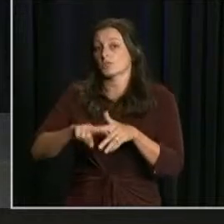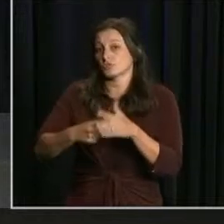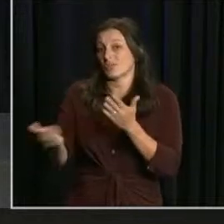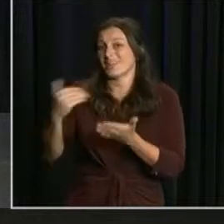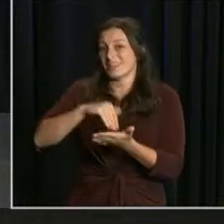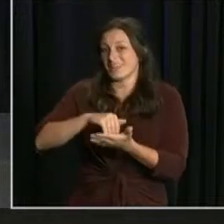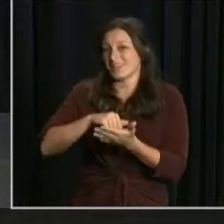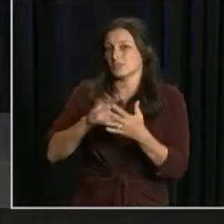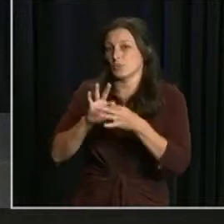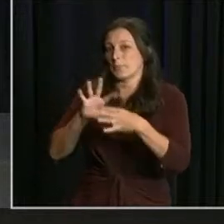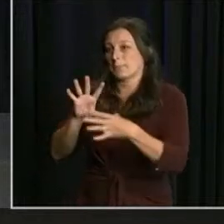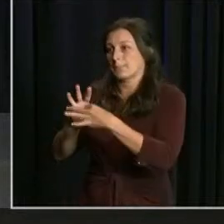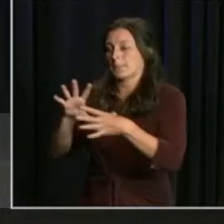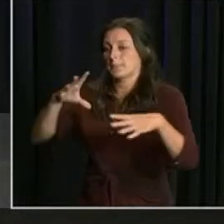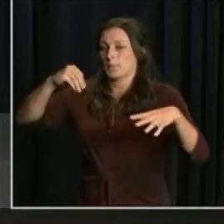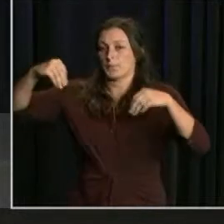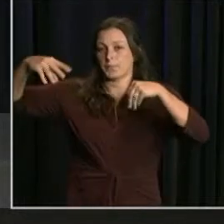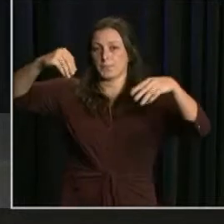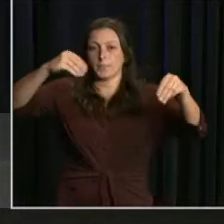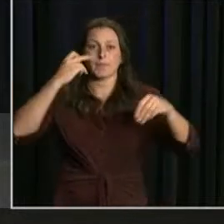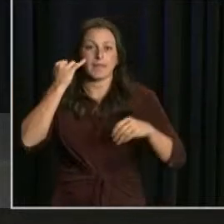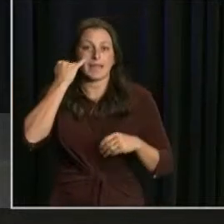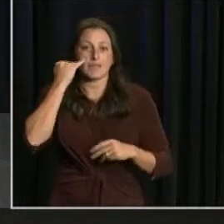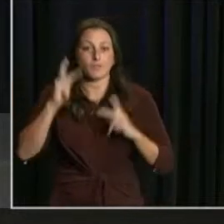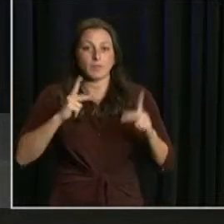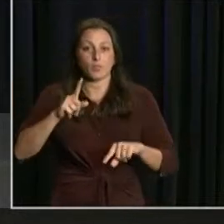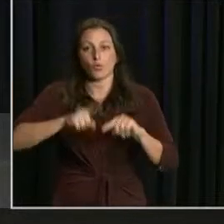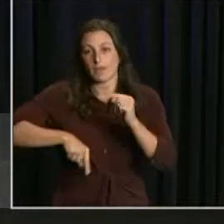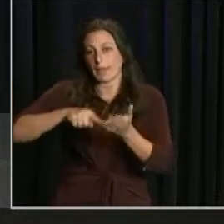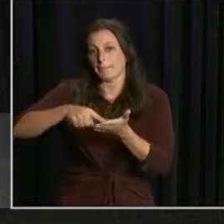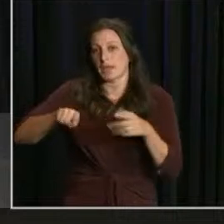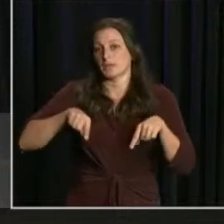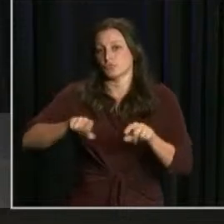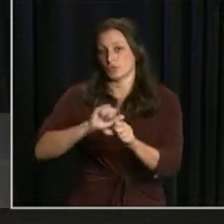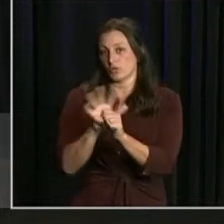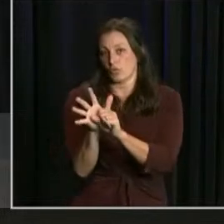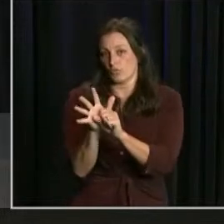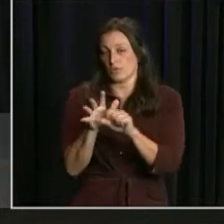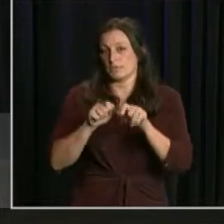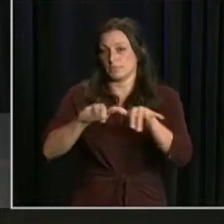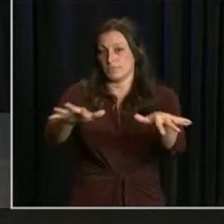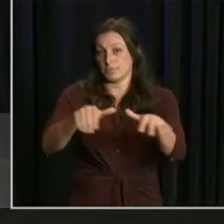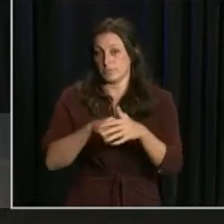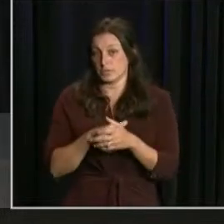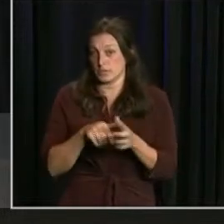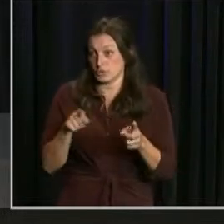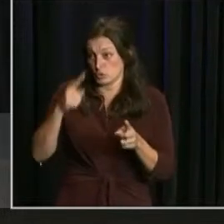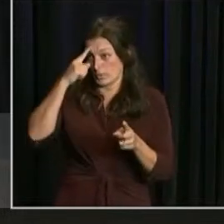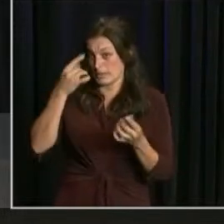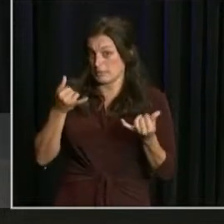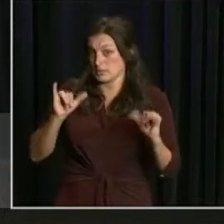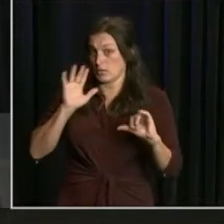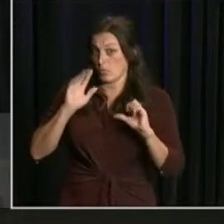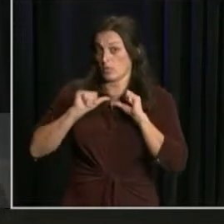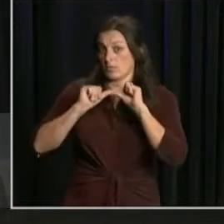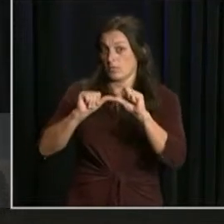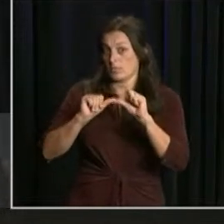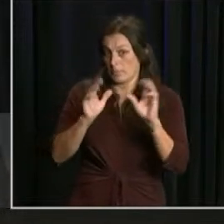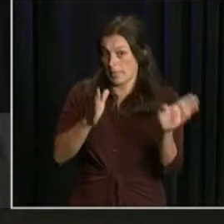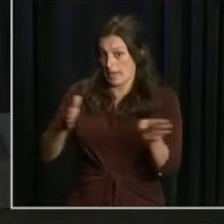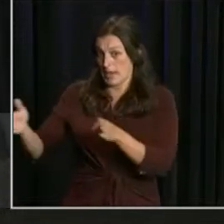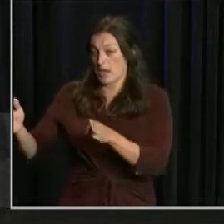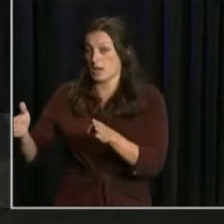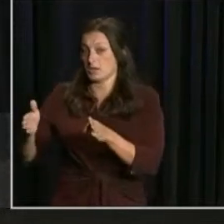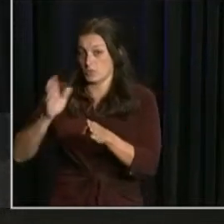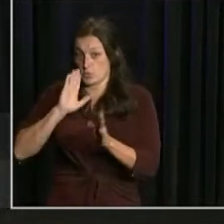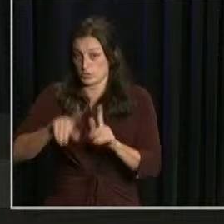who have not been able to make payments during the pandemic. To your knowledge, is that still the plan for the utility? And if so, what are your